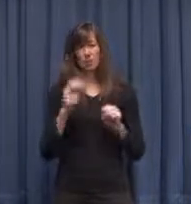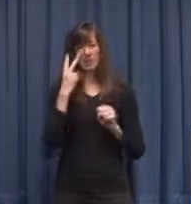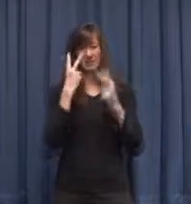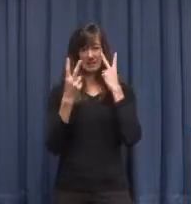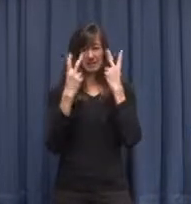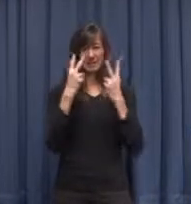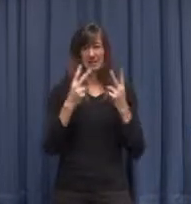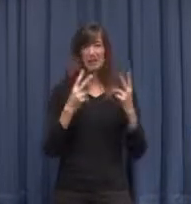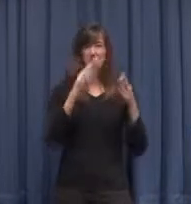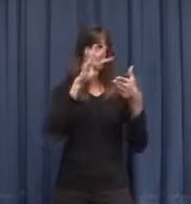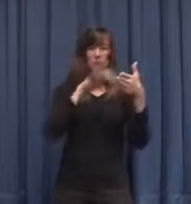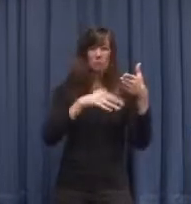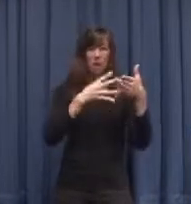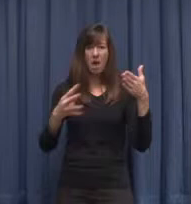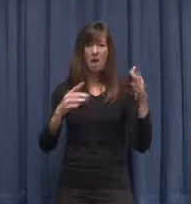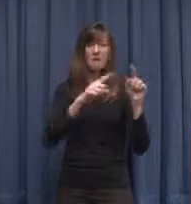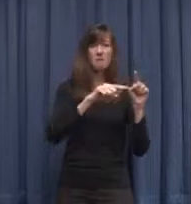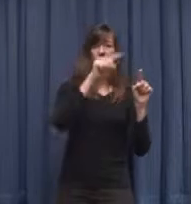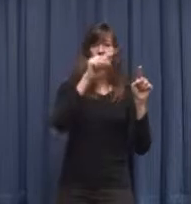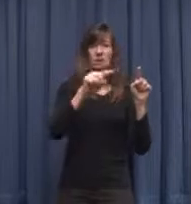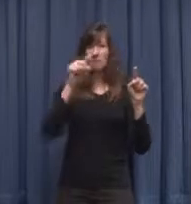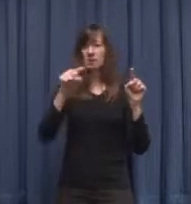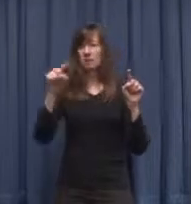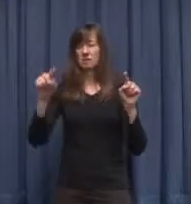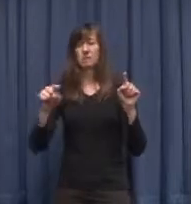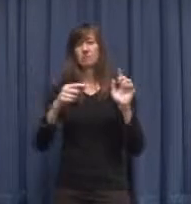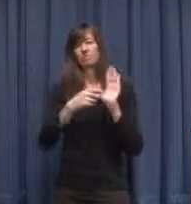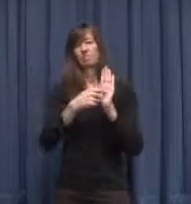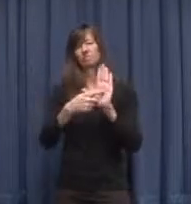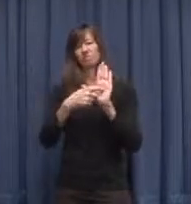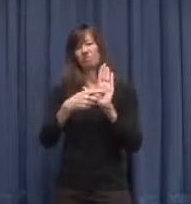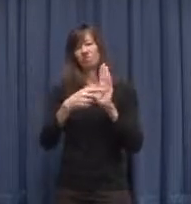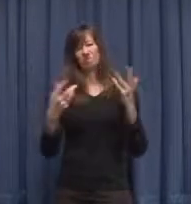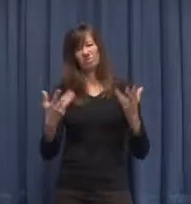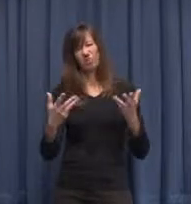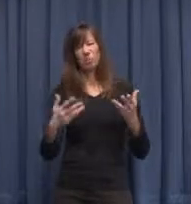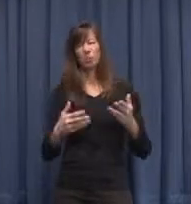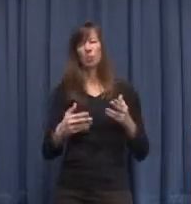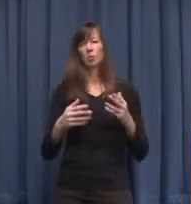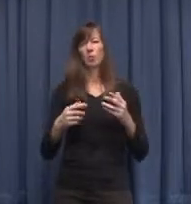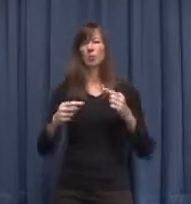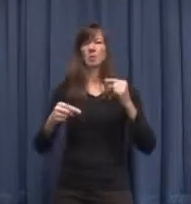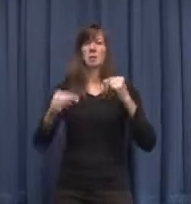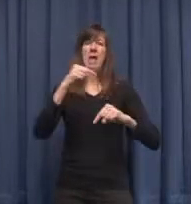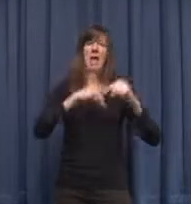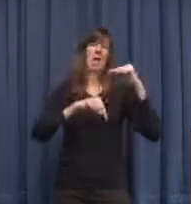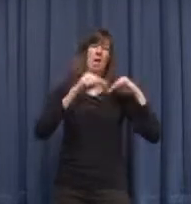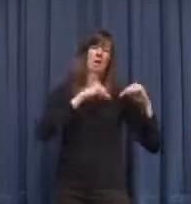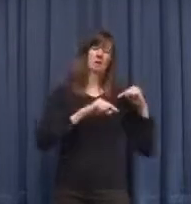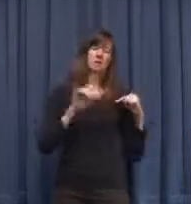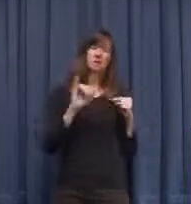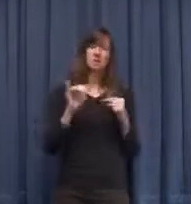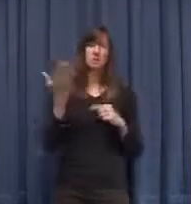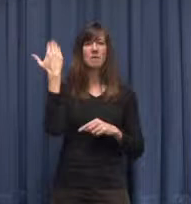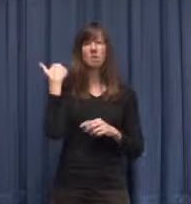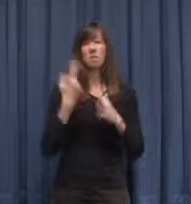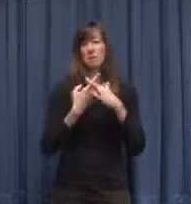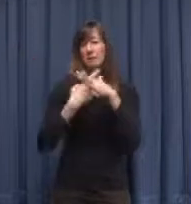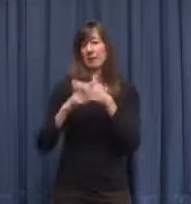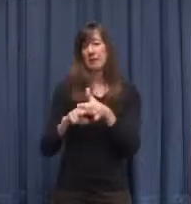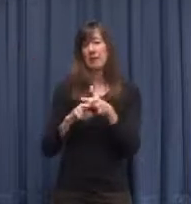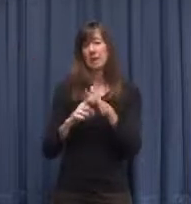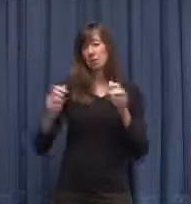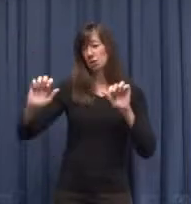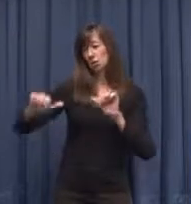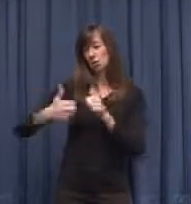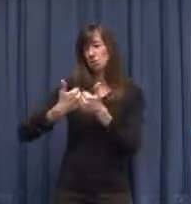indicators. We're back where we were at some very challenging and tough times in the beginning of this. And I know for